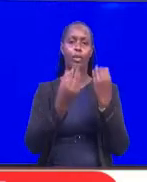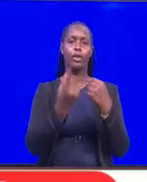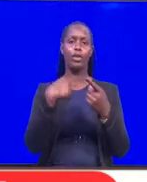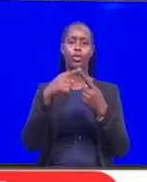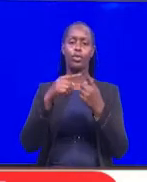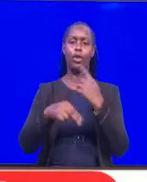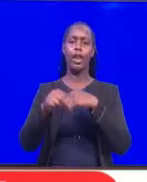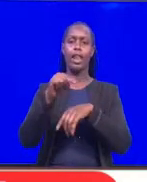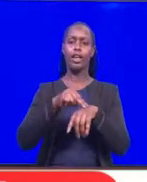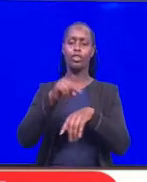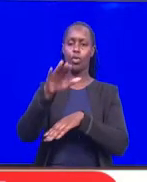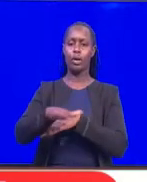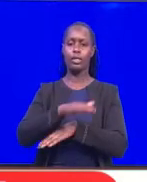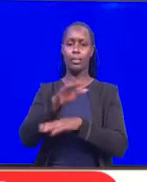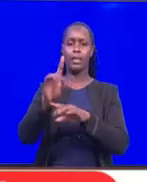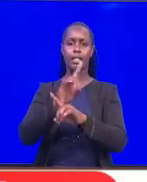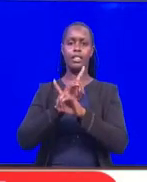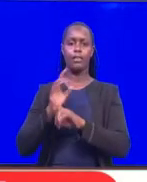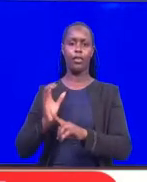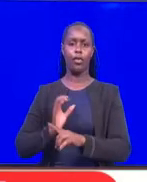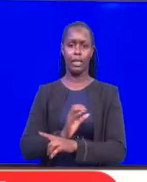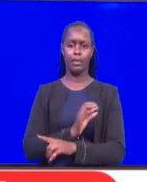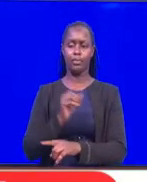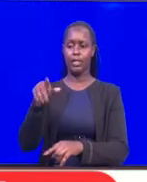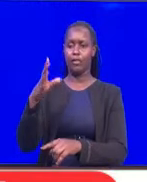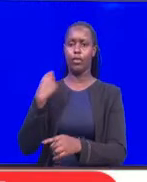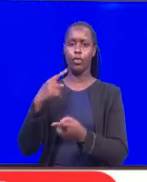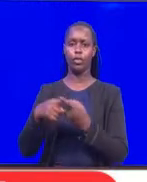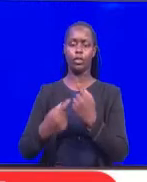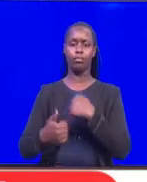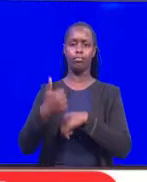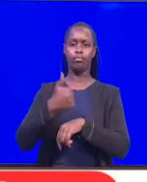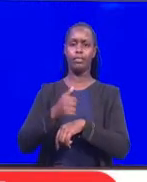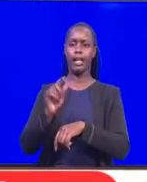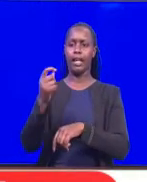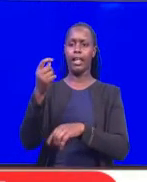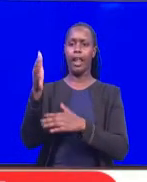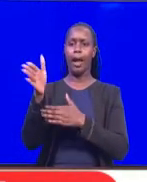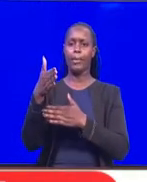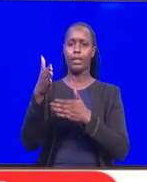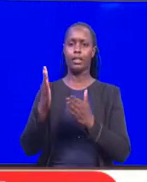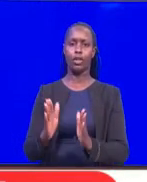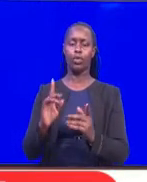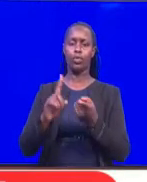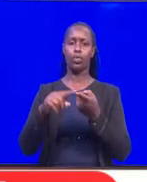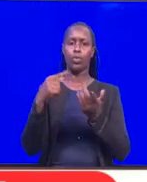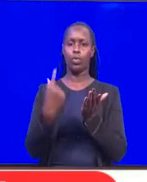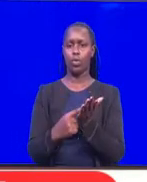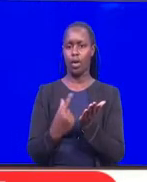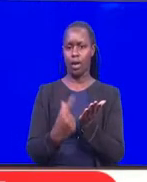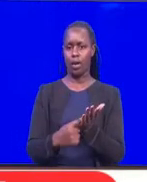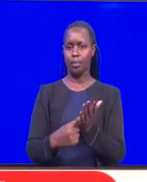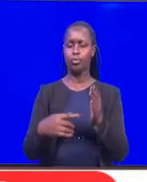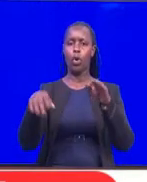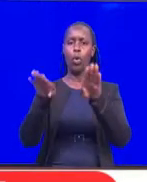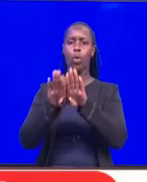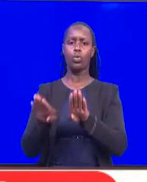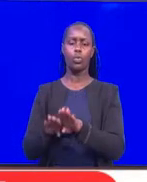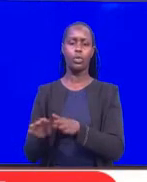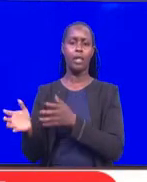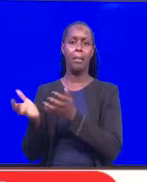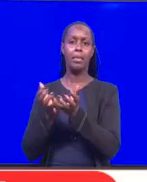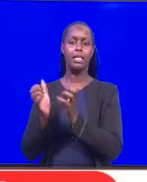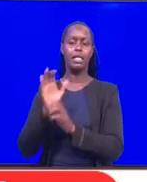Committee, Maangi, who has been nominated as Kenyan ambassador to Uganda, disclosed his business interests to the MPs,